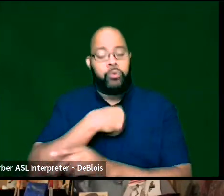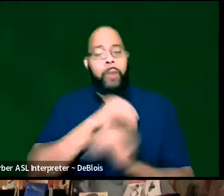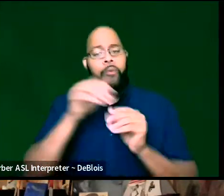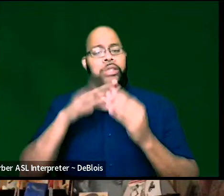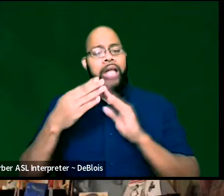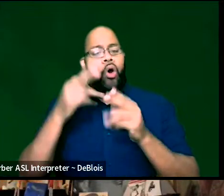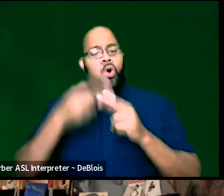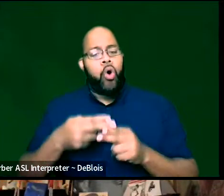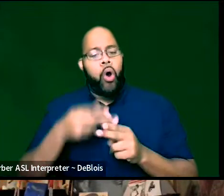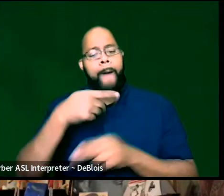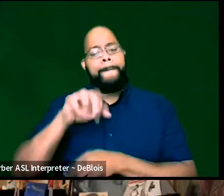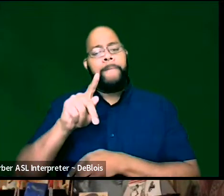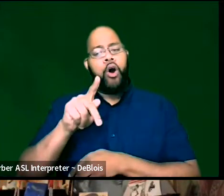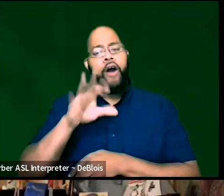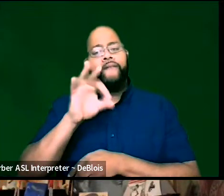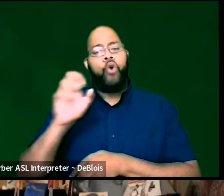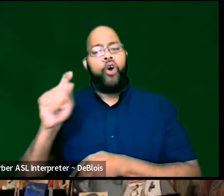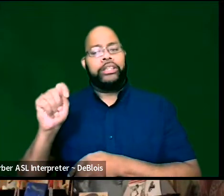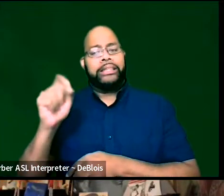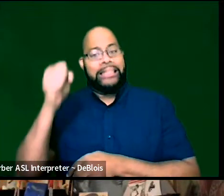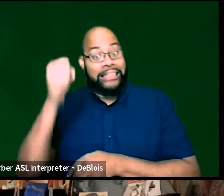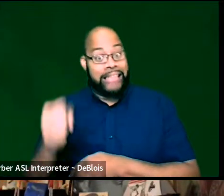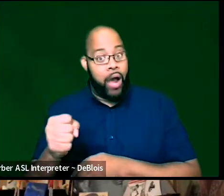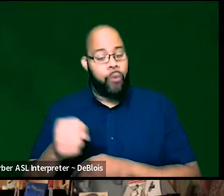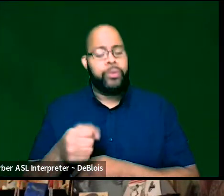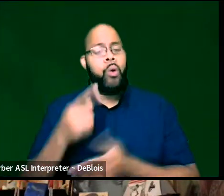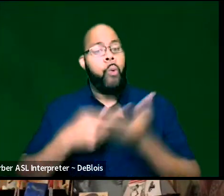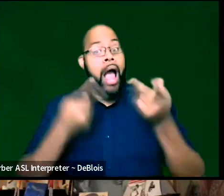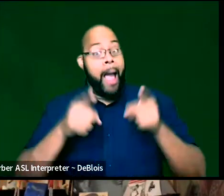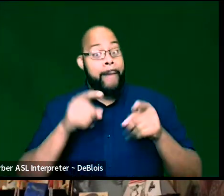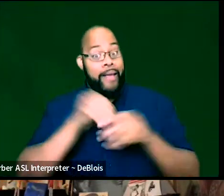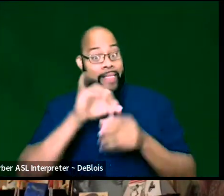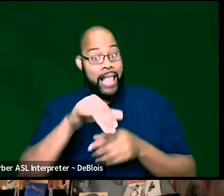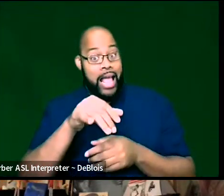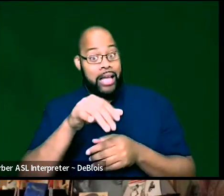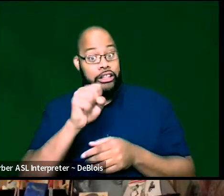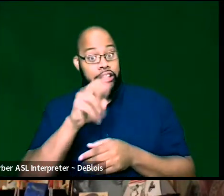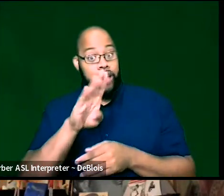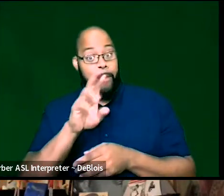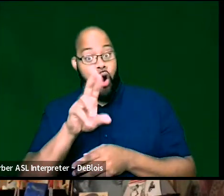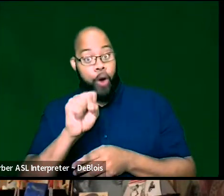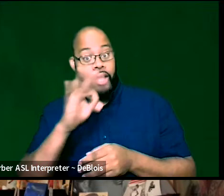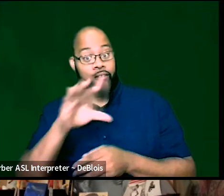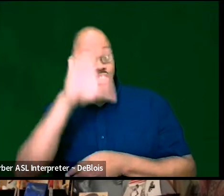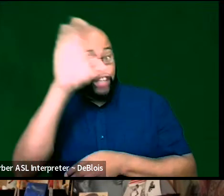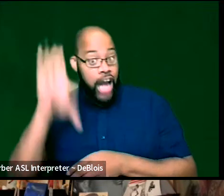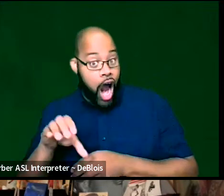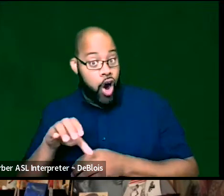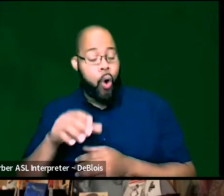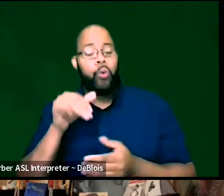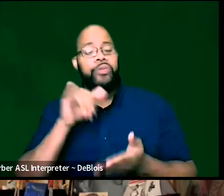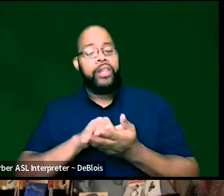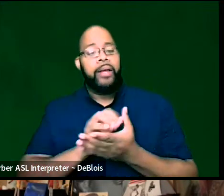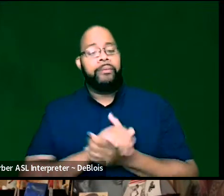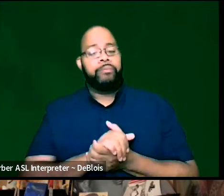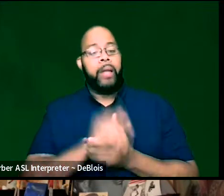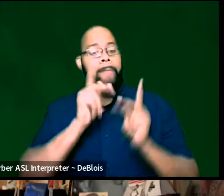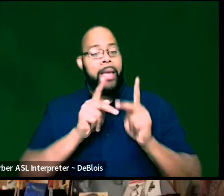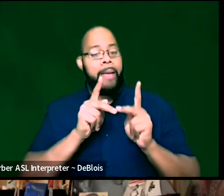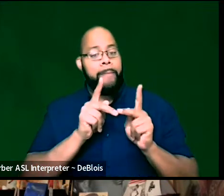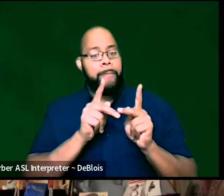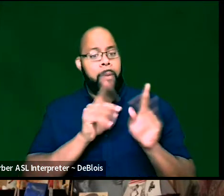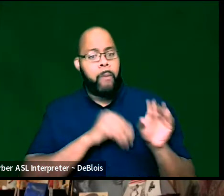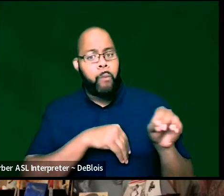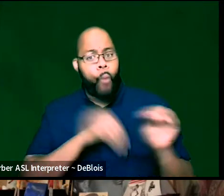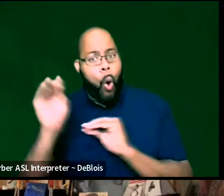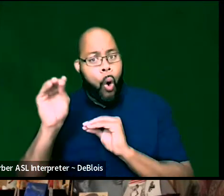town called Park Forest South. Now, what was happening in the suburbs of Chicago was that people were moving